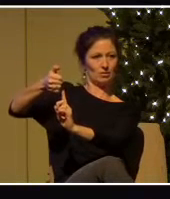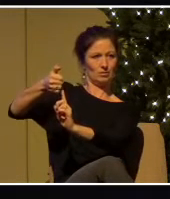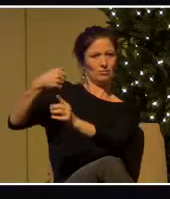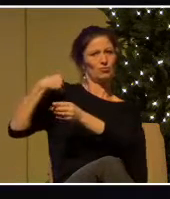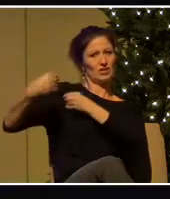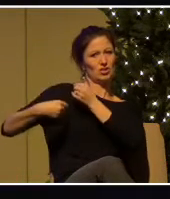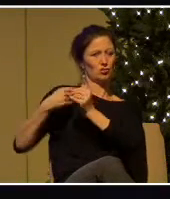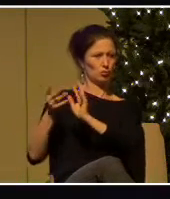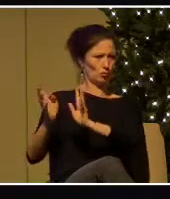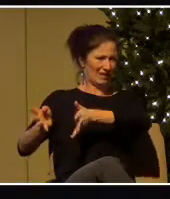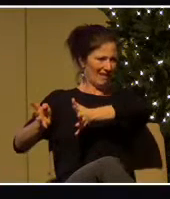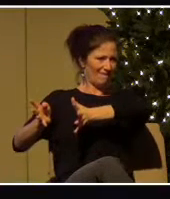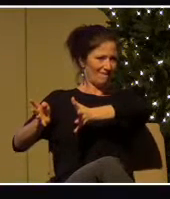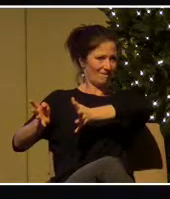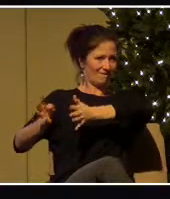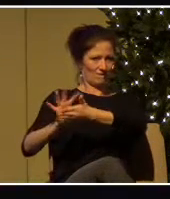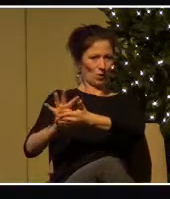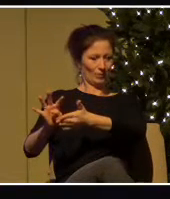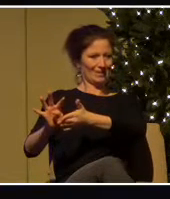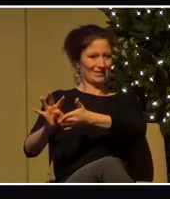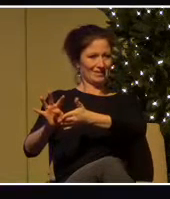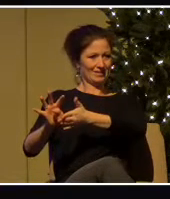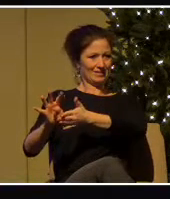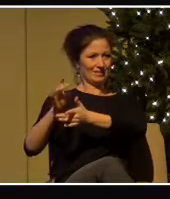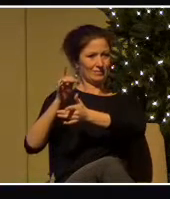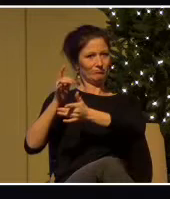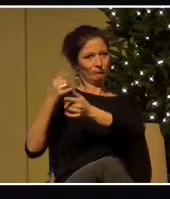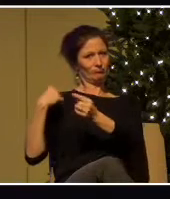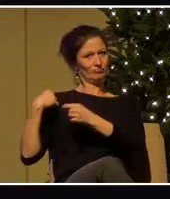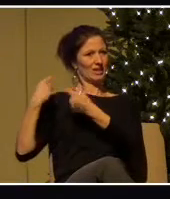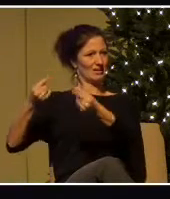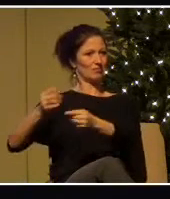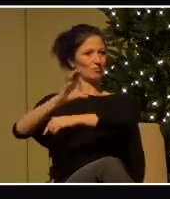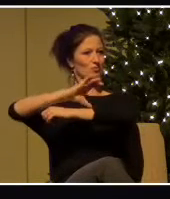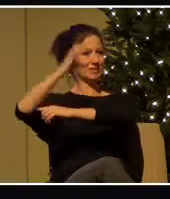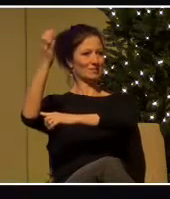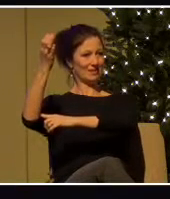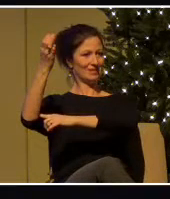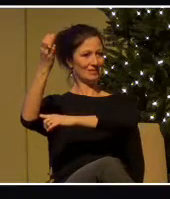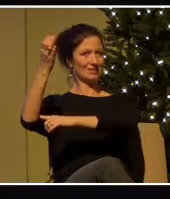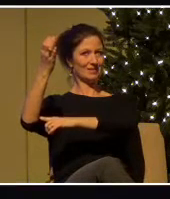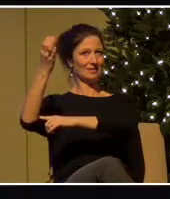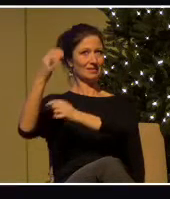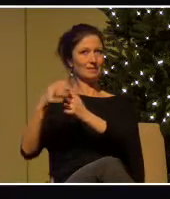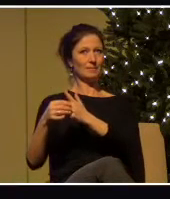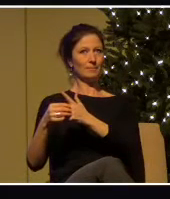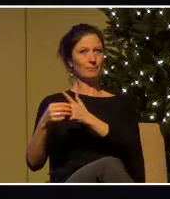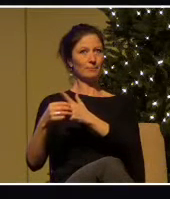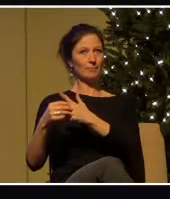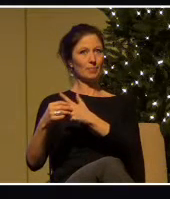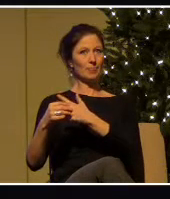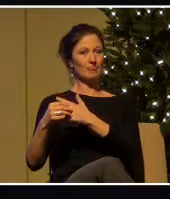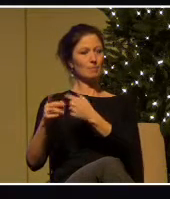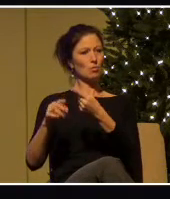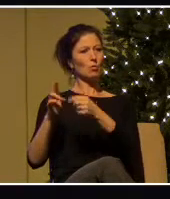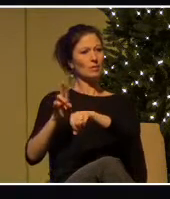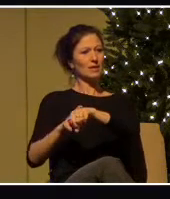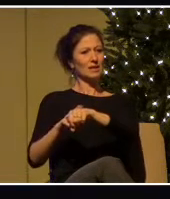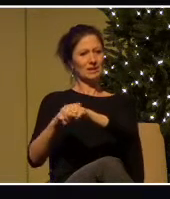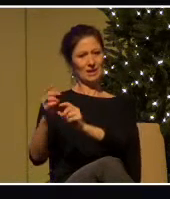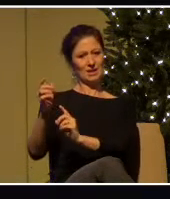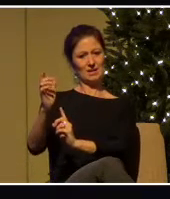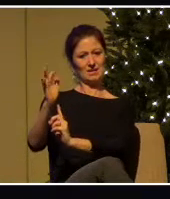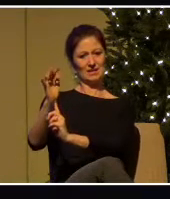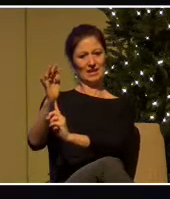that until Christmas, and we light it then because that's when we celebrate the Christ child